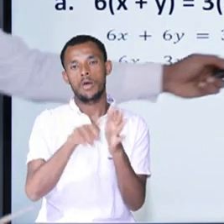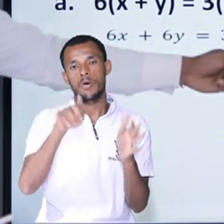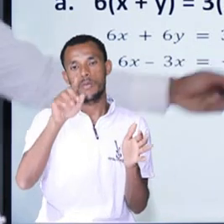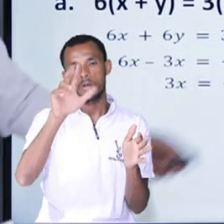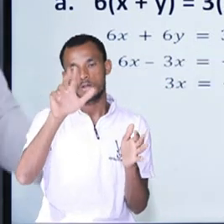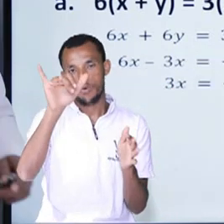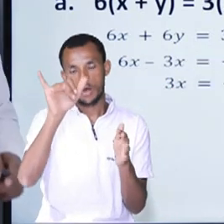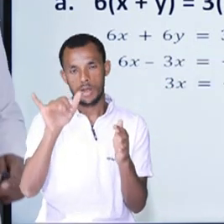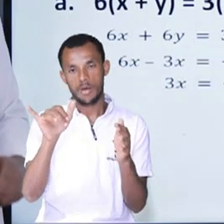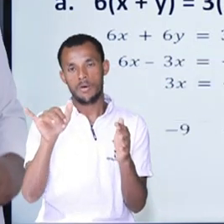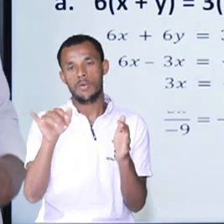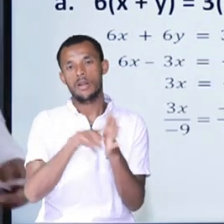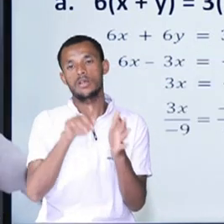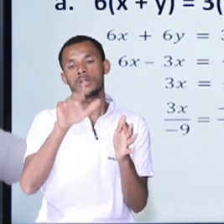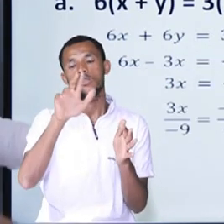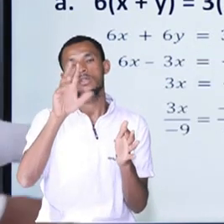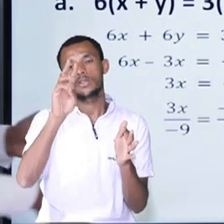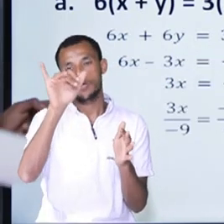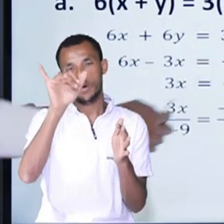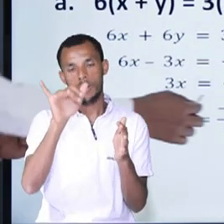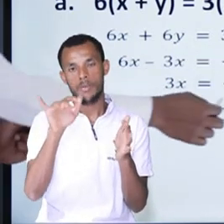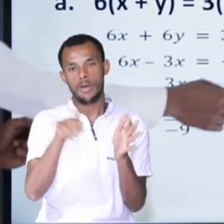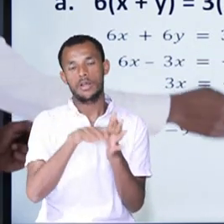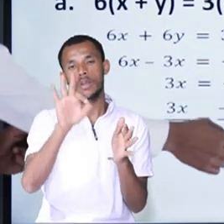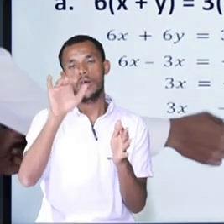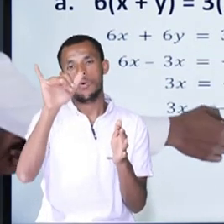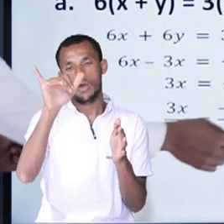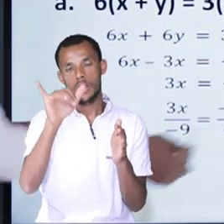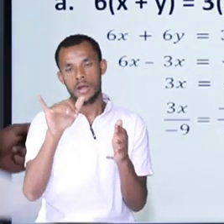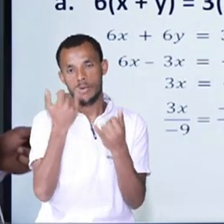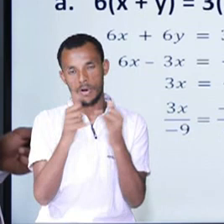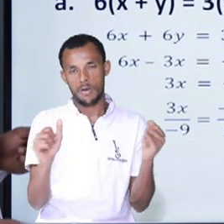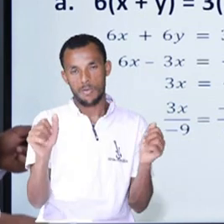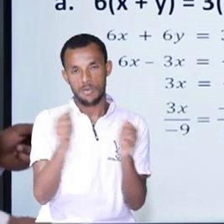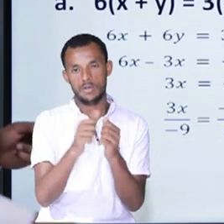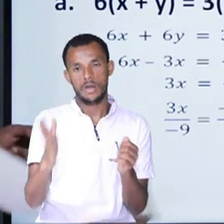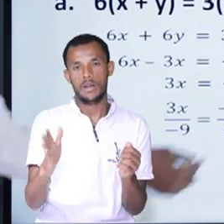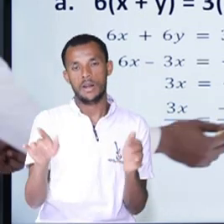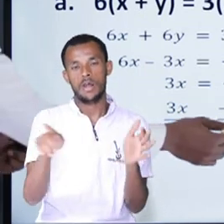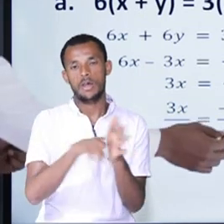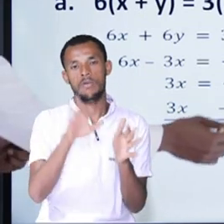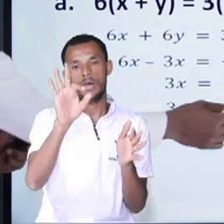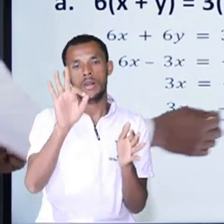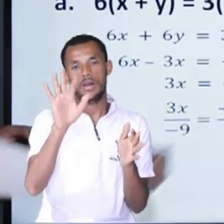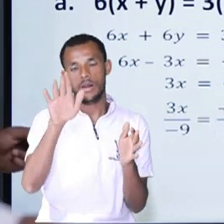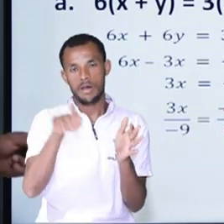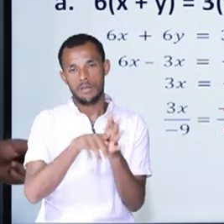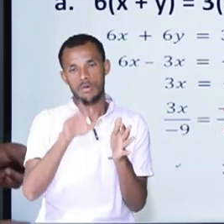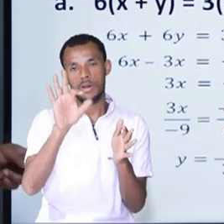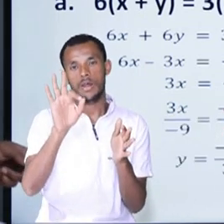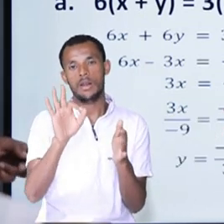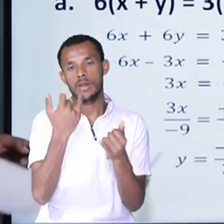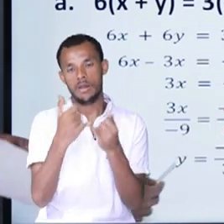minus 3y minus 6y is minus 9y. Then let's divide it both sides by negative 9. So, negative 9 is cancelled